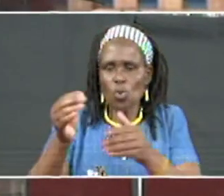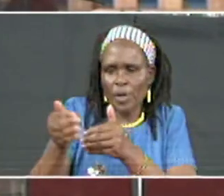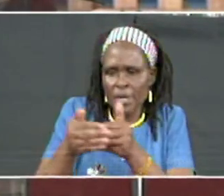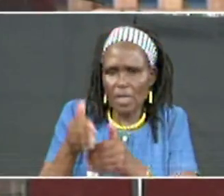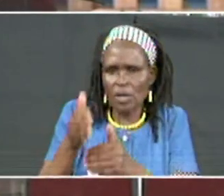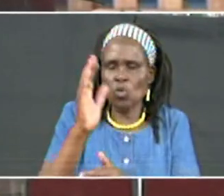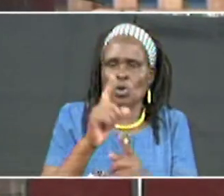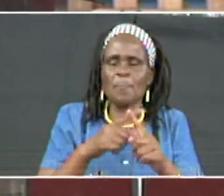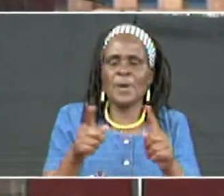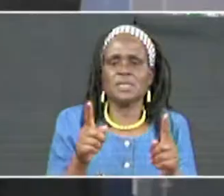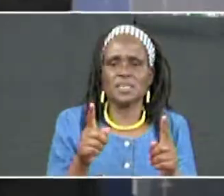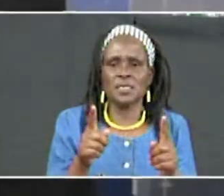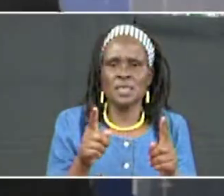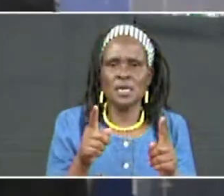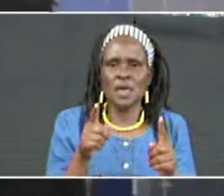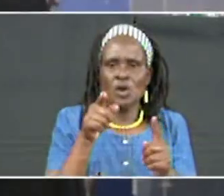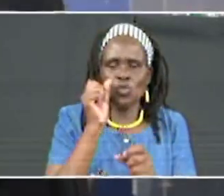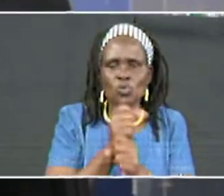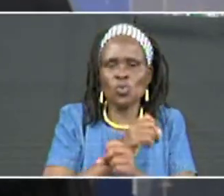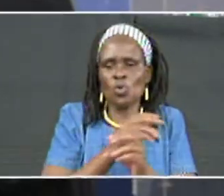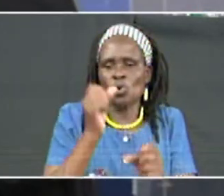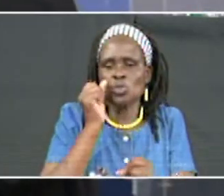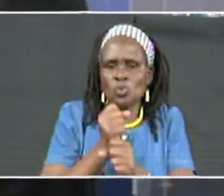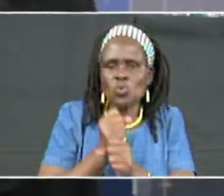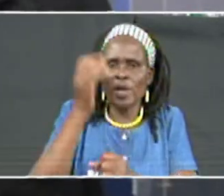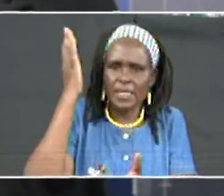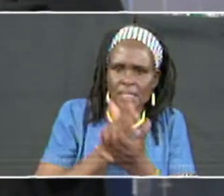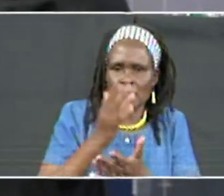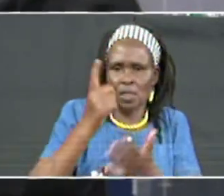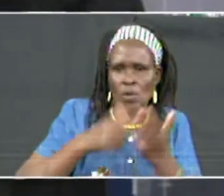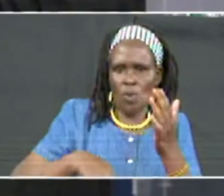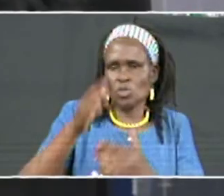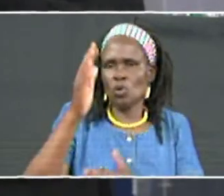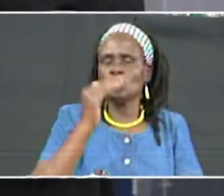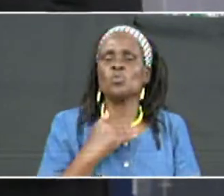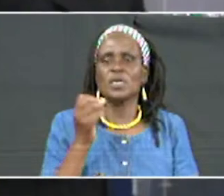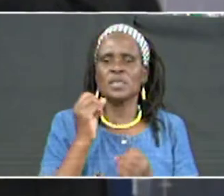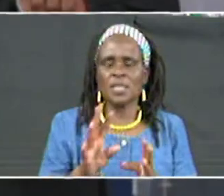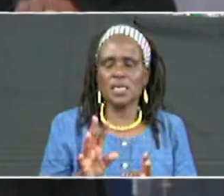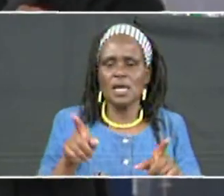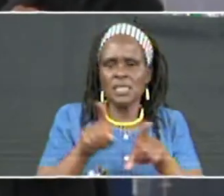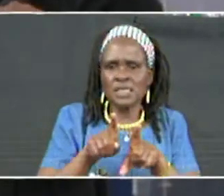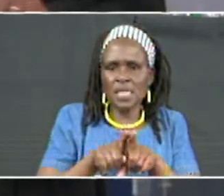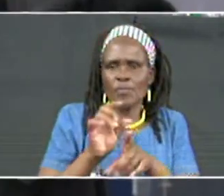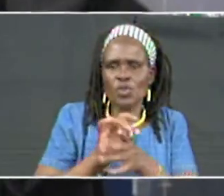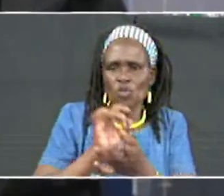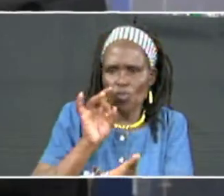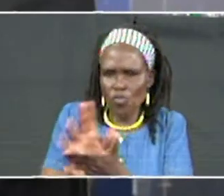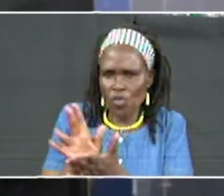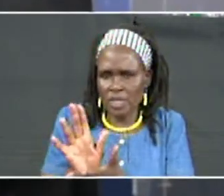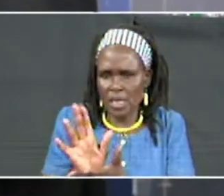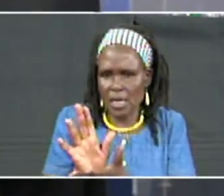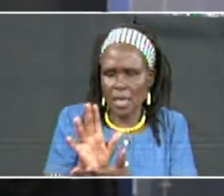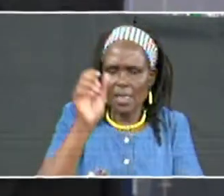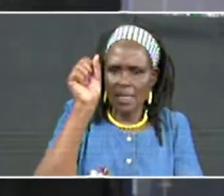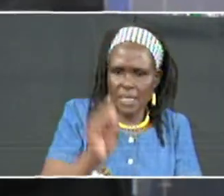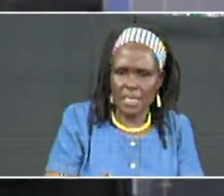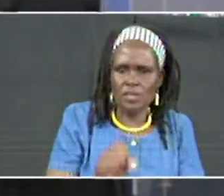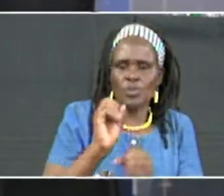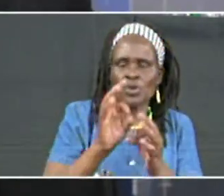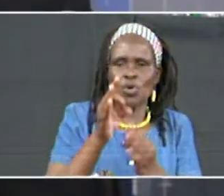yet, you don't do his righteousness. And yet, you forsake the judgment of God.